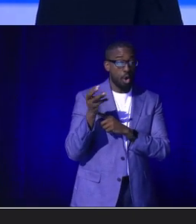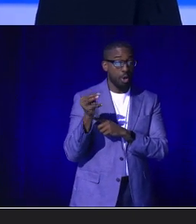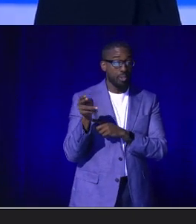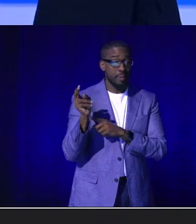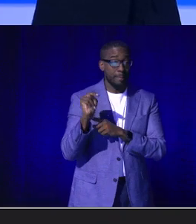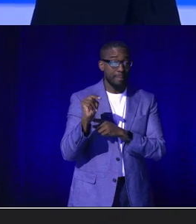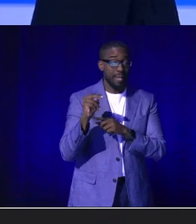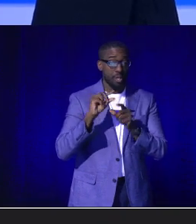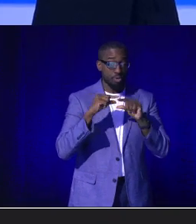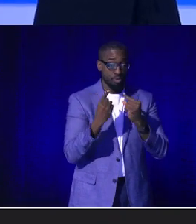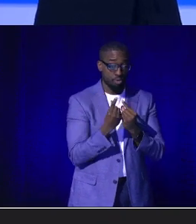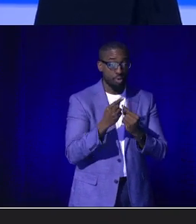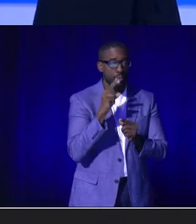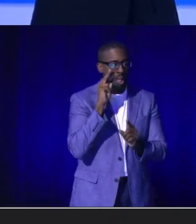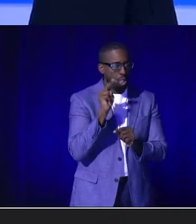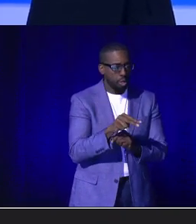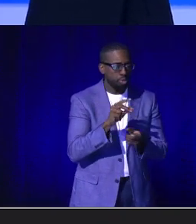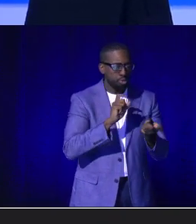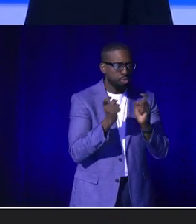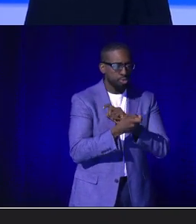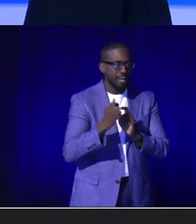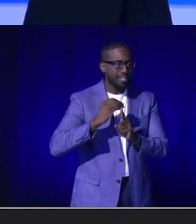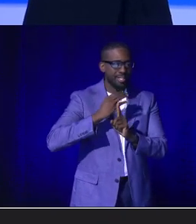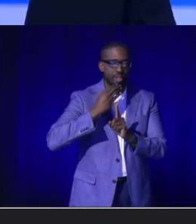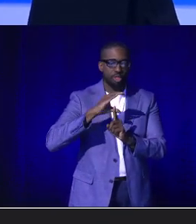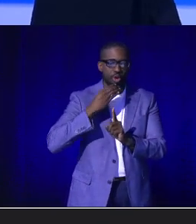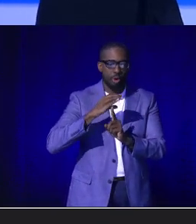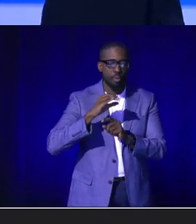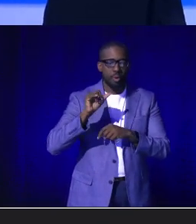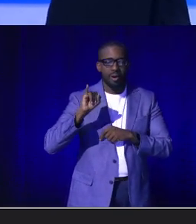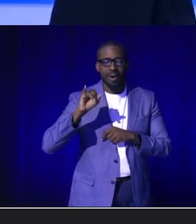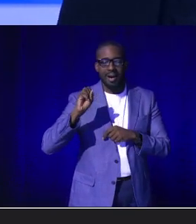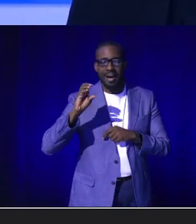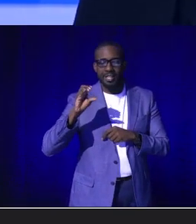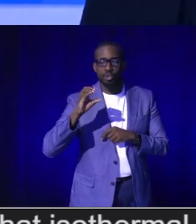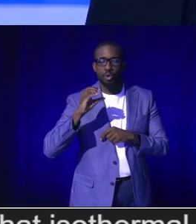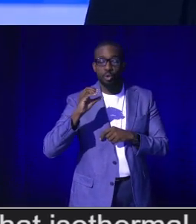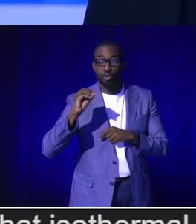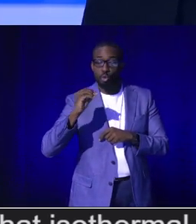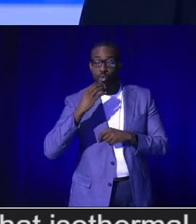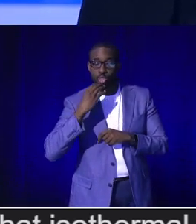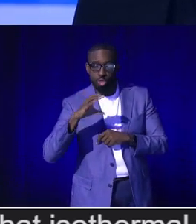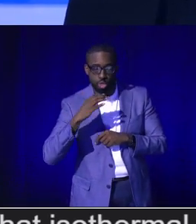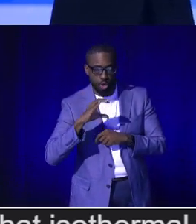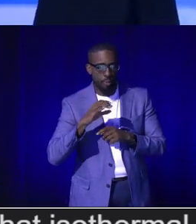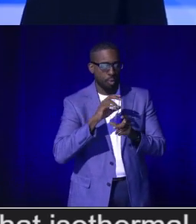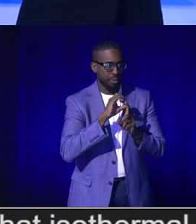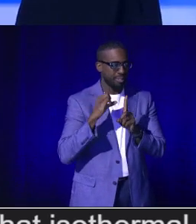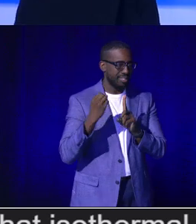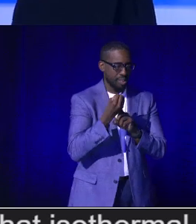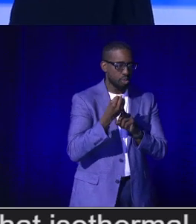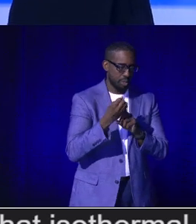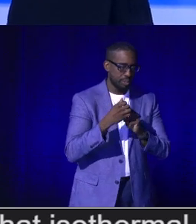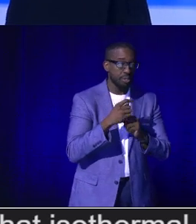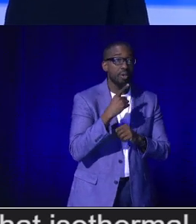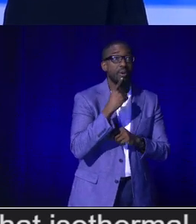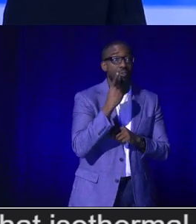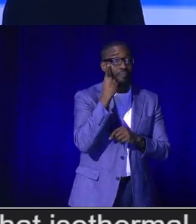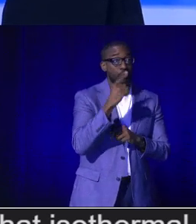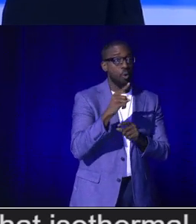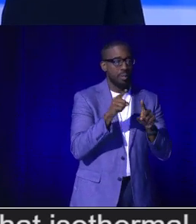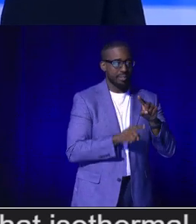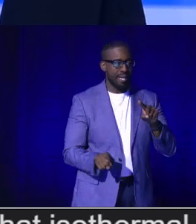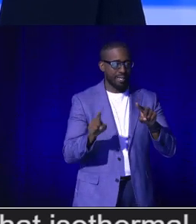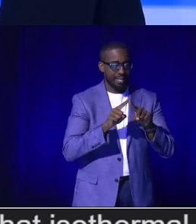isothermal condition over the course of cycling. But we're also looking at how to look at these things that mimic